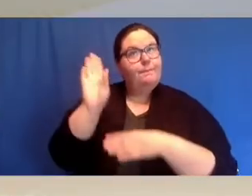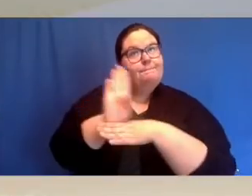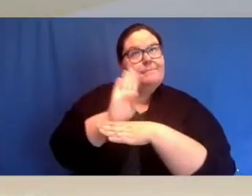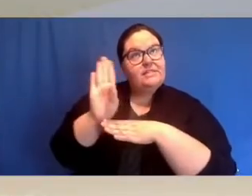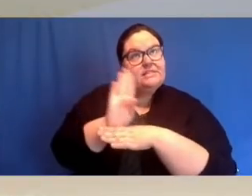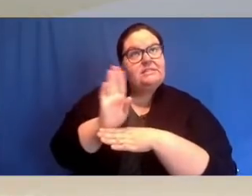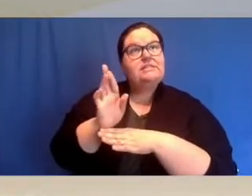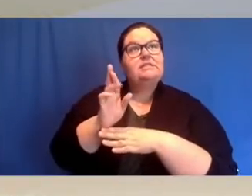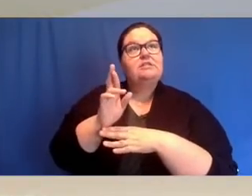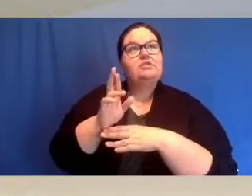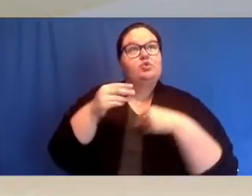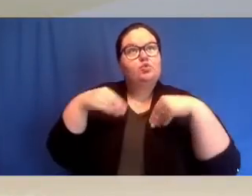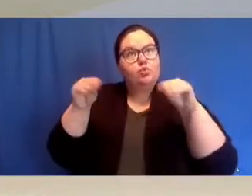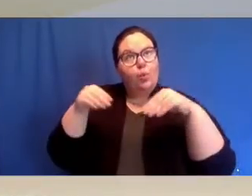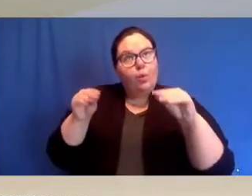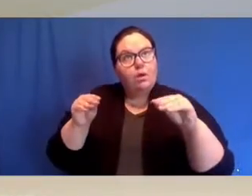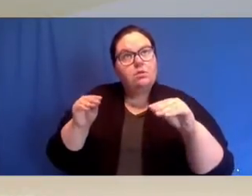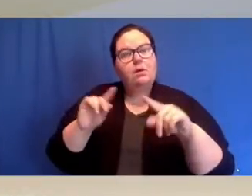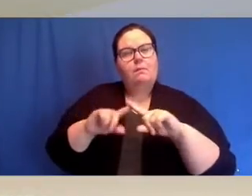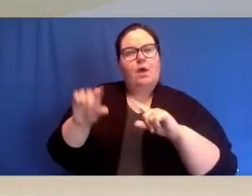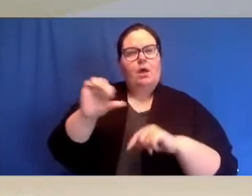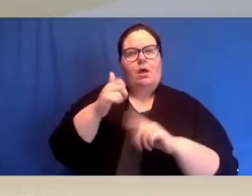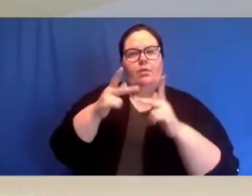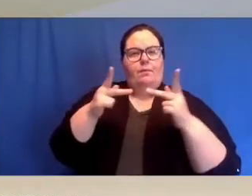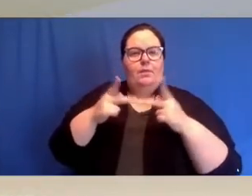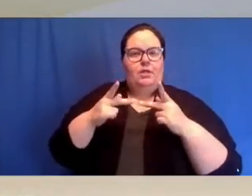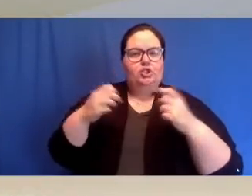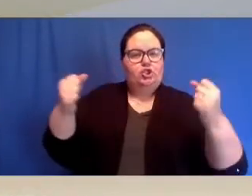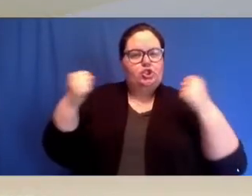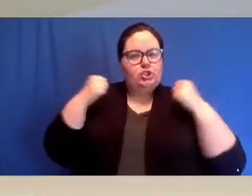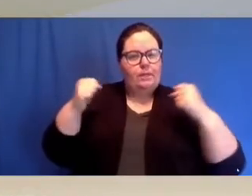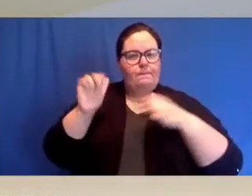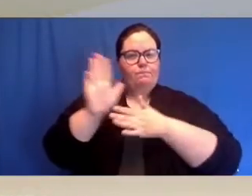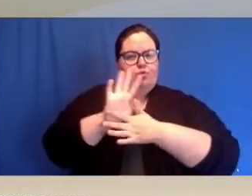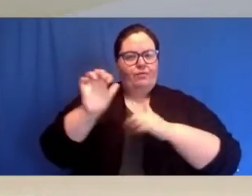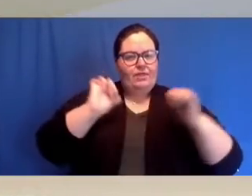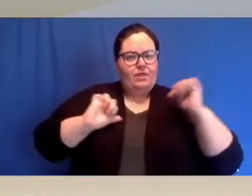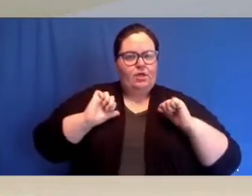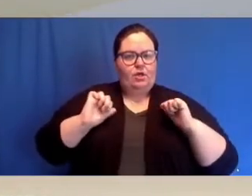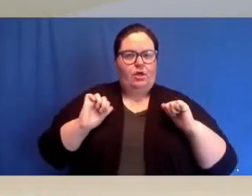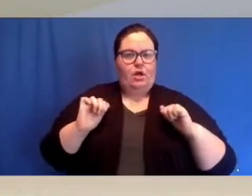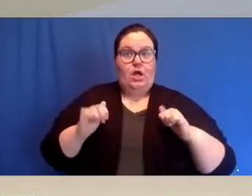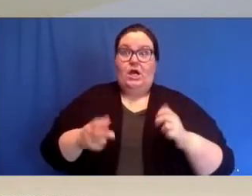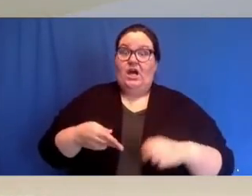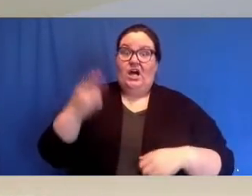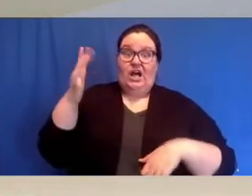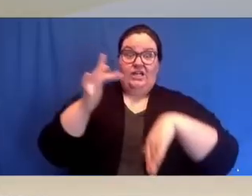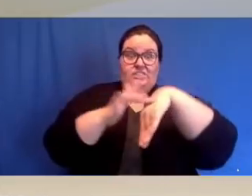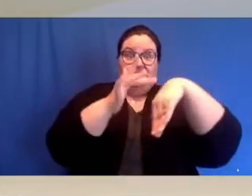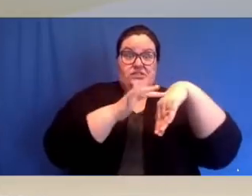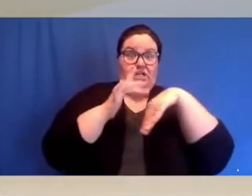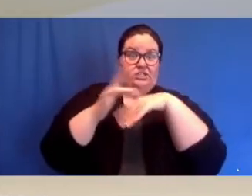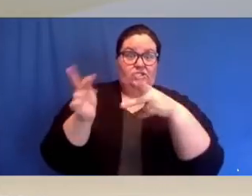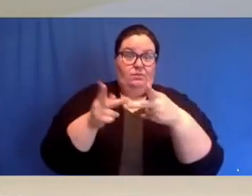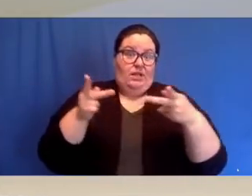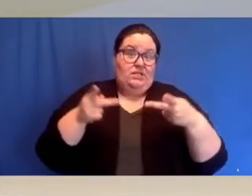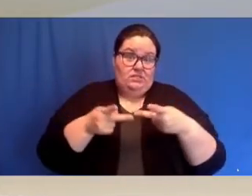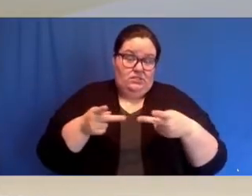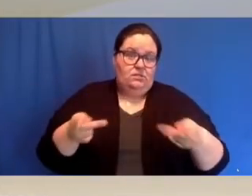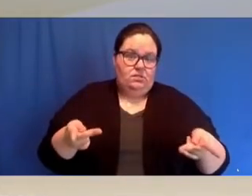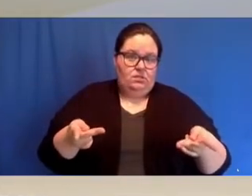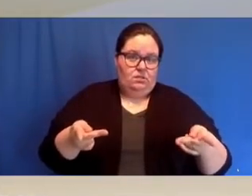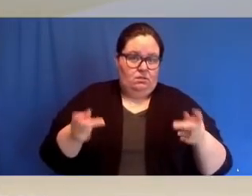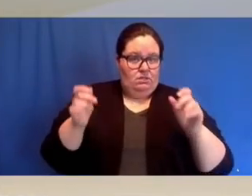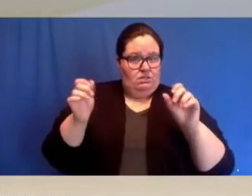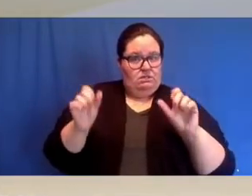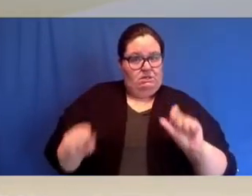and retail spaces. I'm just wondering about other places like gyms, movie theaters, places with high touch surfaces. Can we